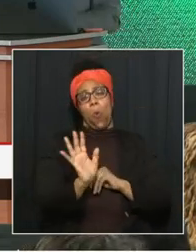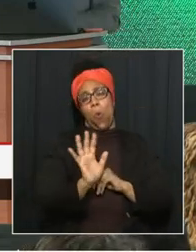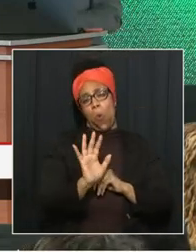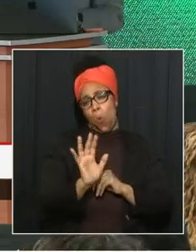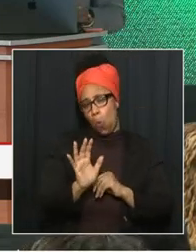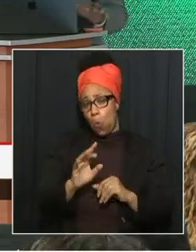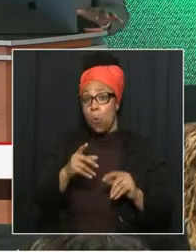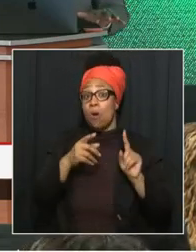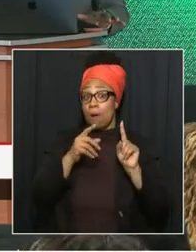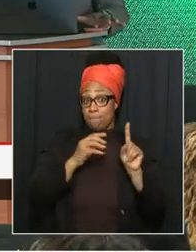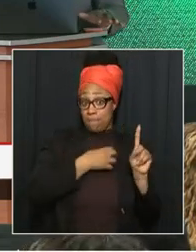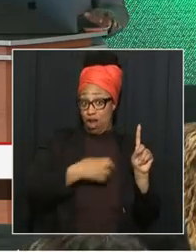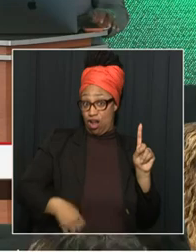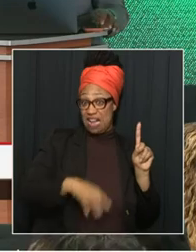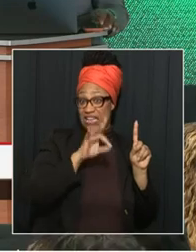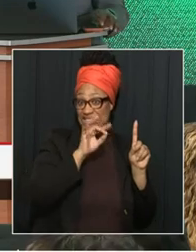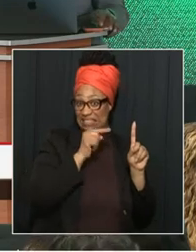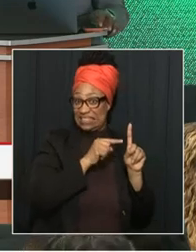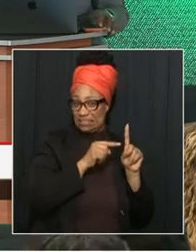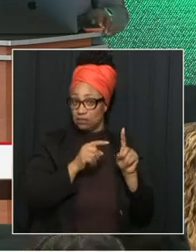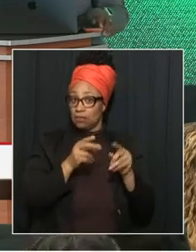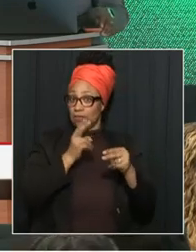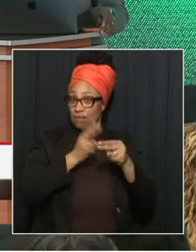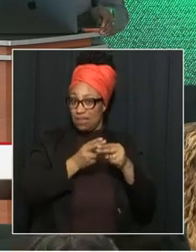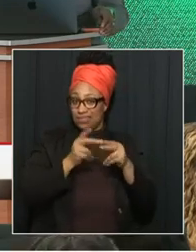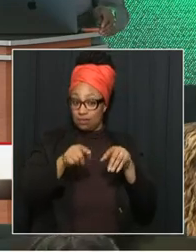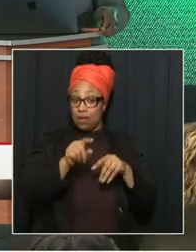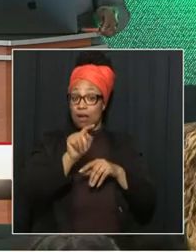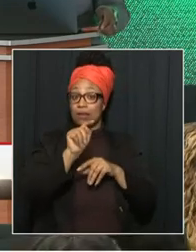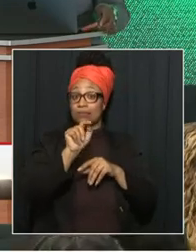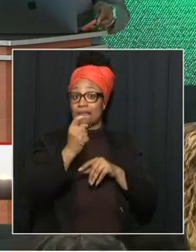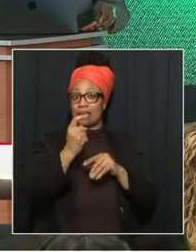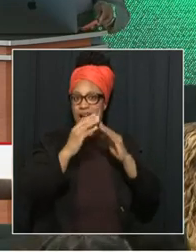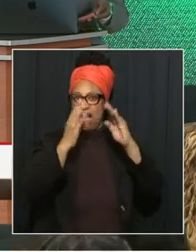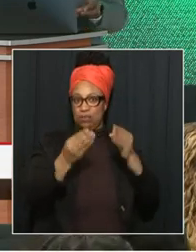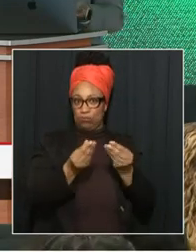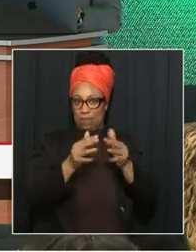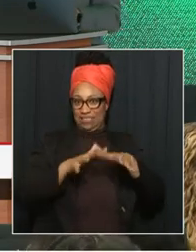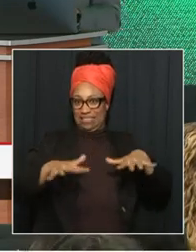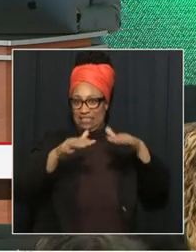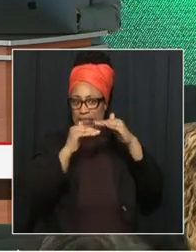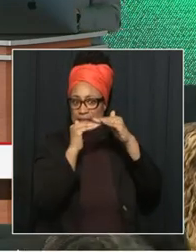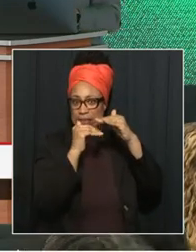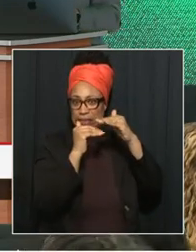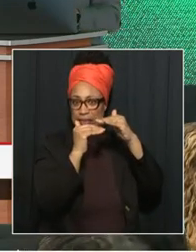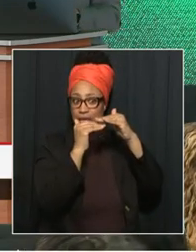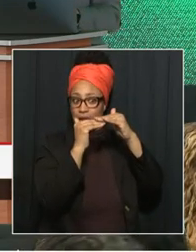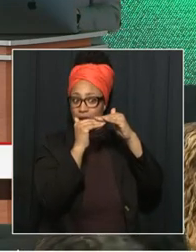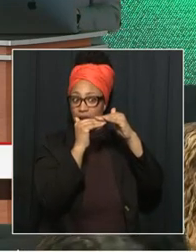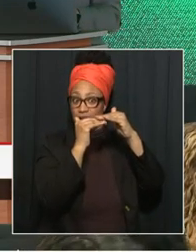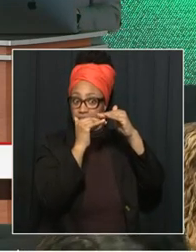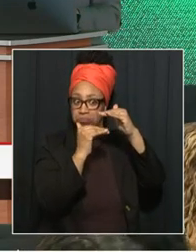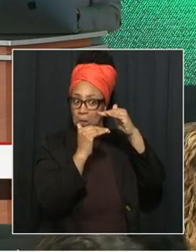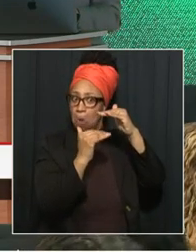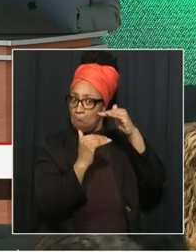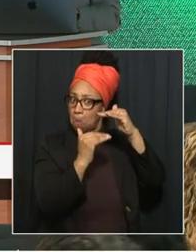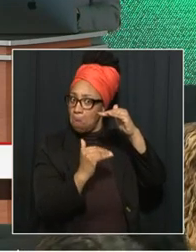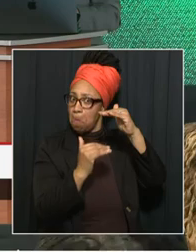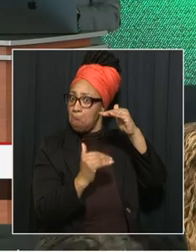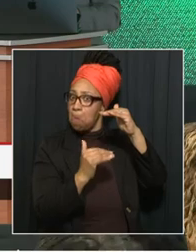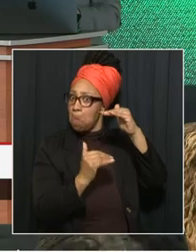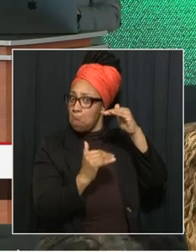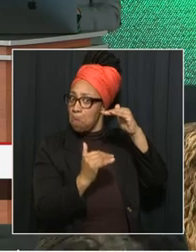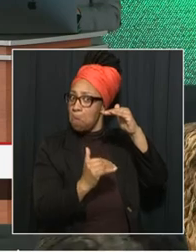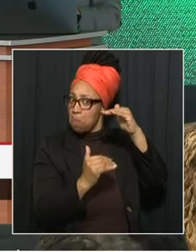cap. Yes. Making sure that, for most homeowners, their property taxes can grow up to 10% per year. But